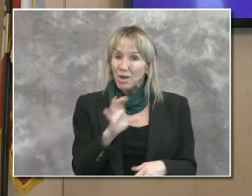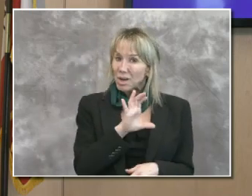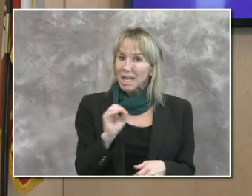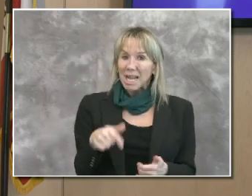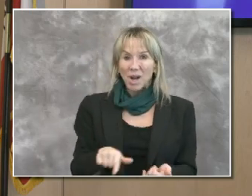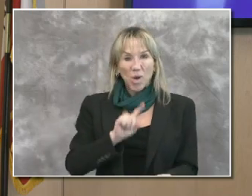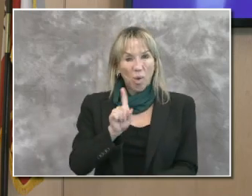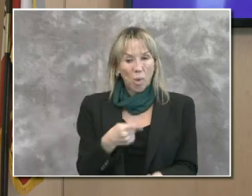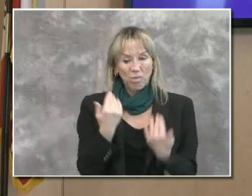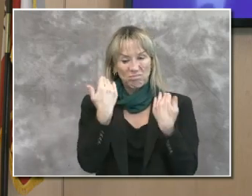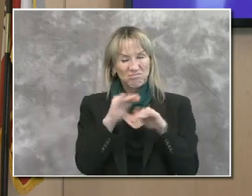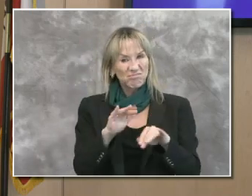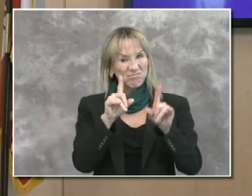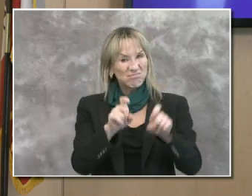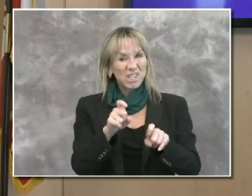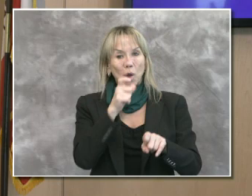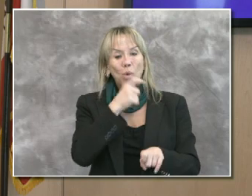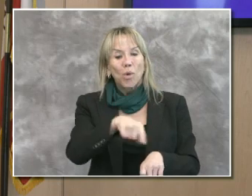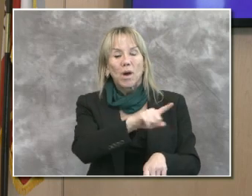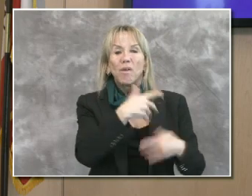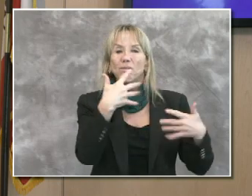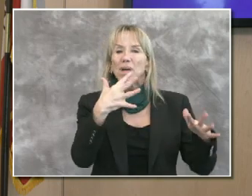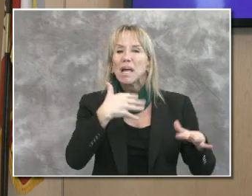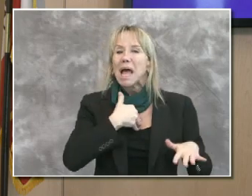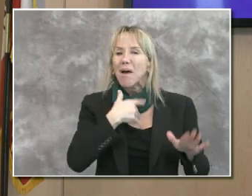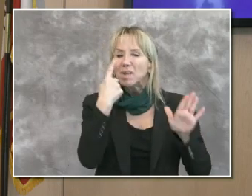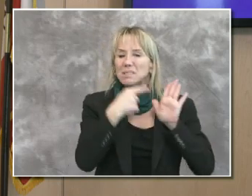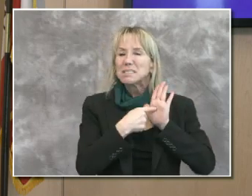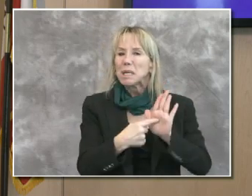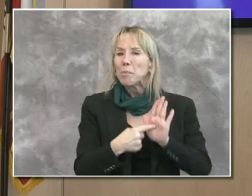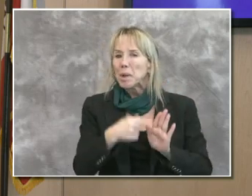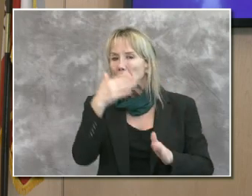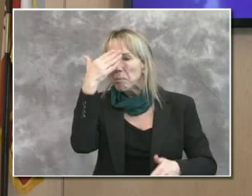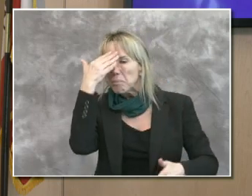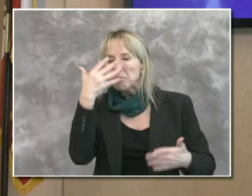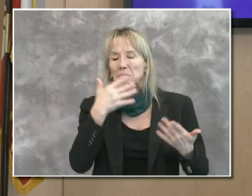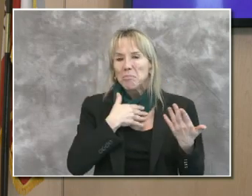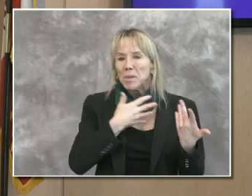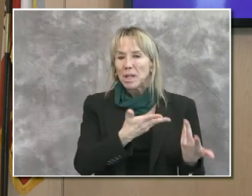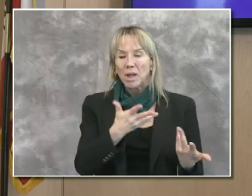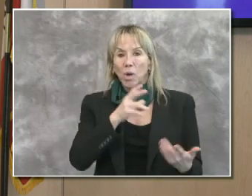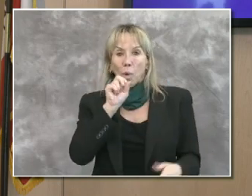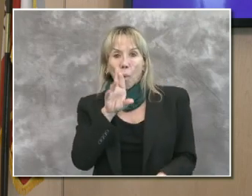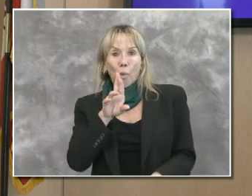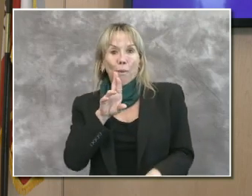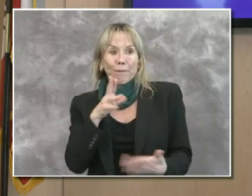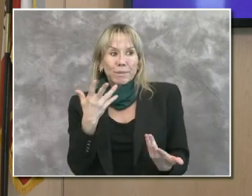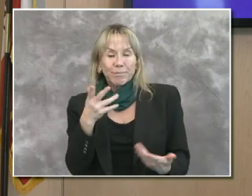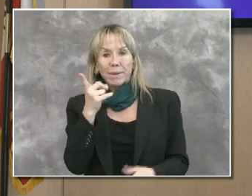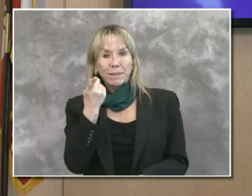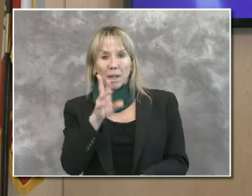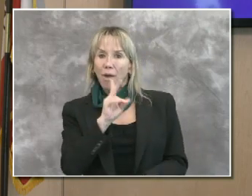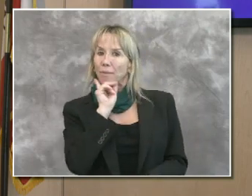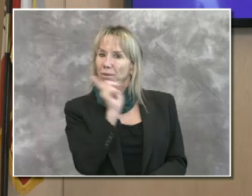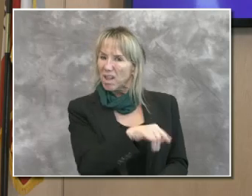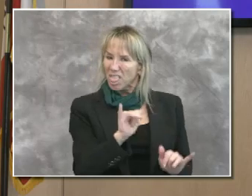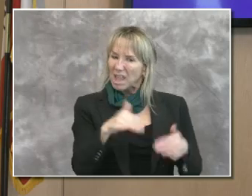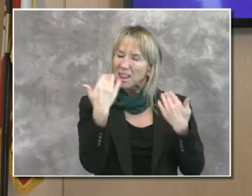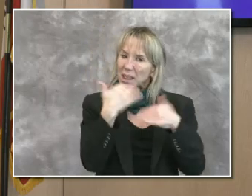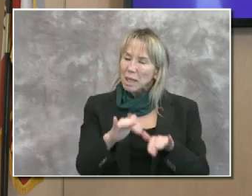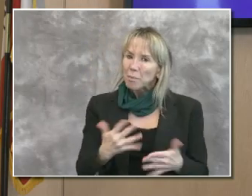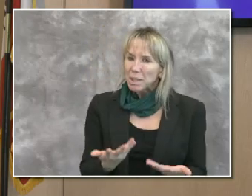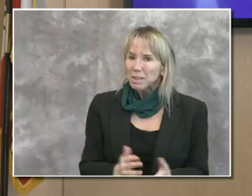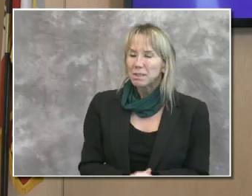obvious symptoms or recommended by a doctor. Are you going to accelerate testing, and when? Well, again, I think we've talked